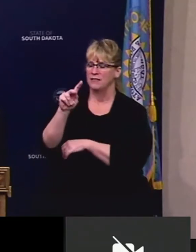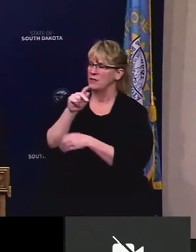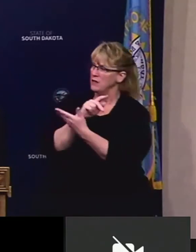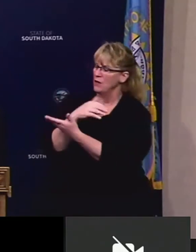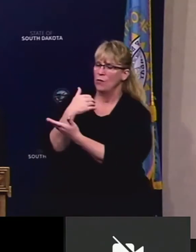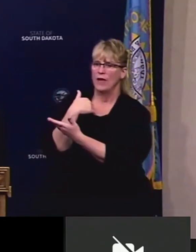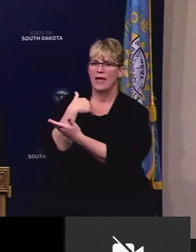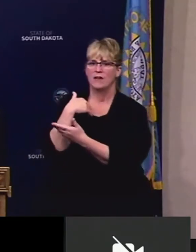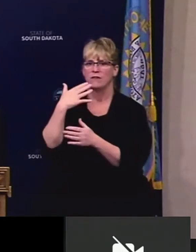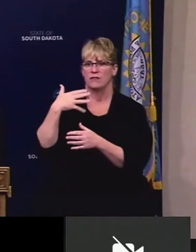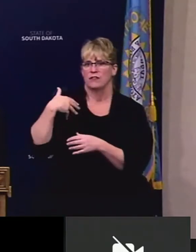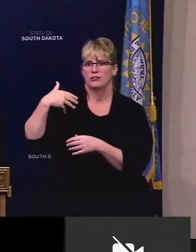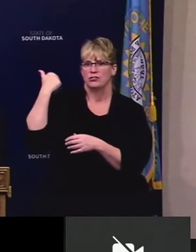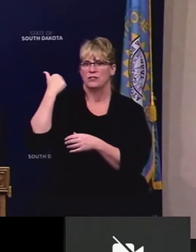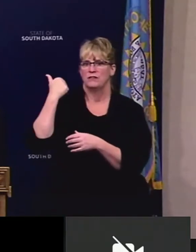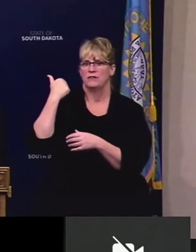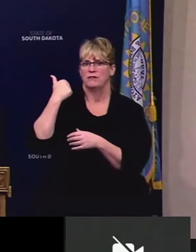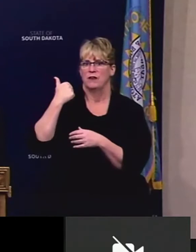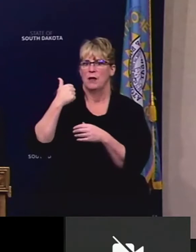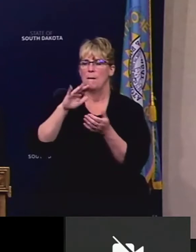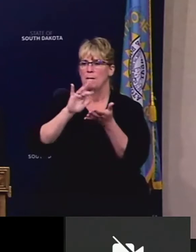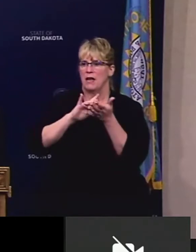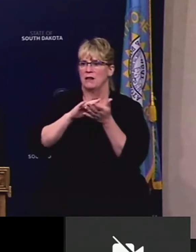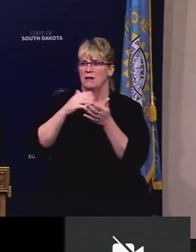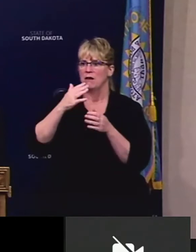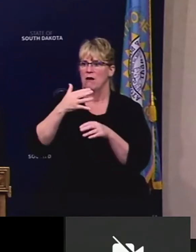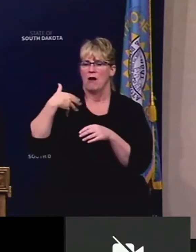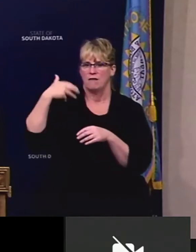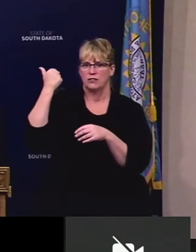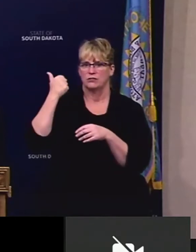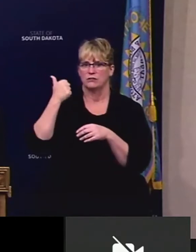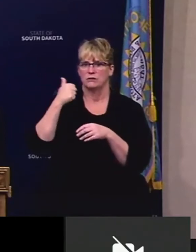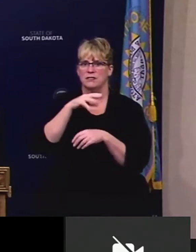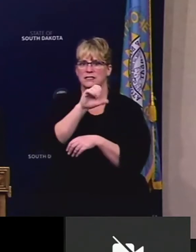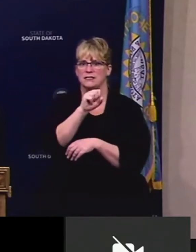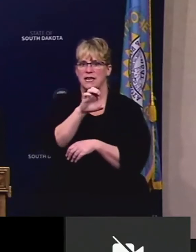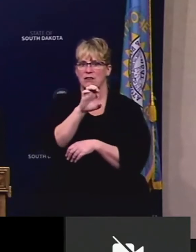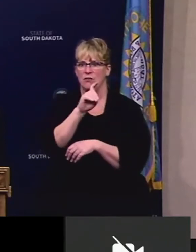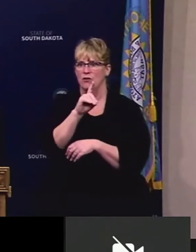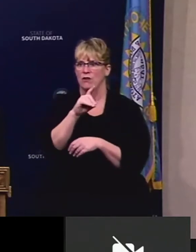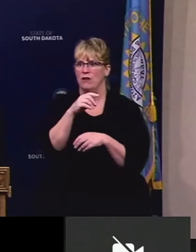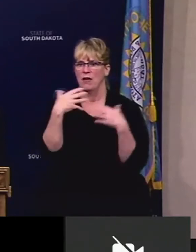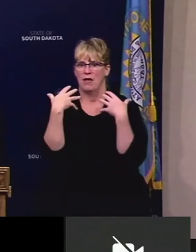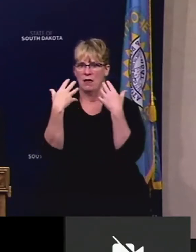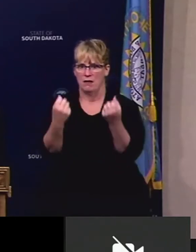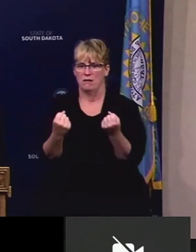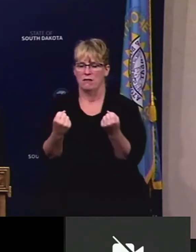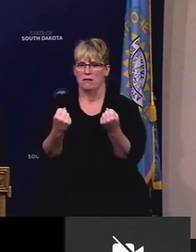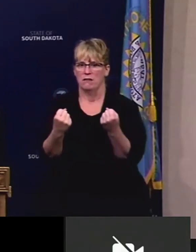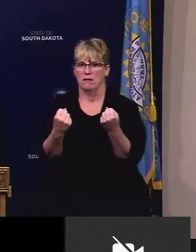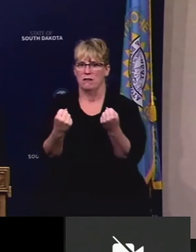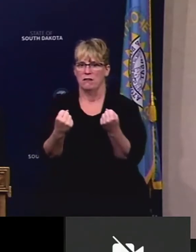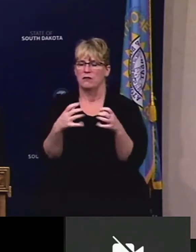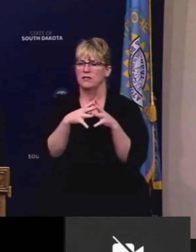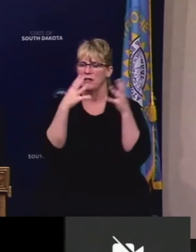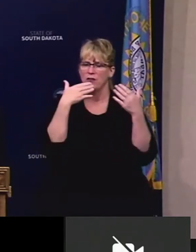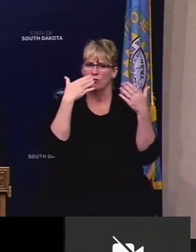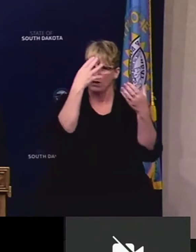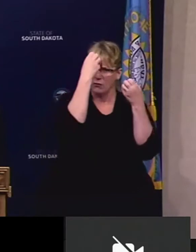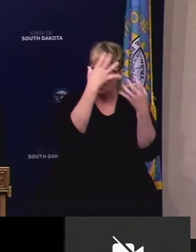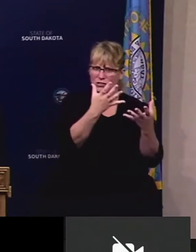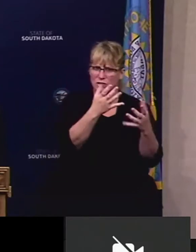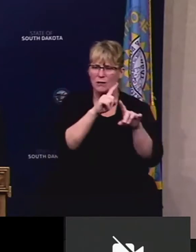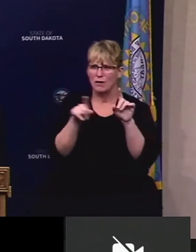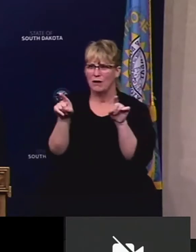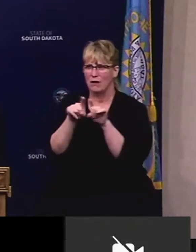Chief Medical Officer at Sanford Health. I know there's a lot of information out there, but there is also a lot of misinformation, and I wanted